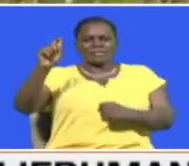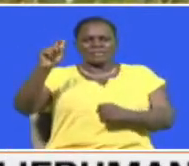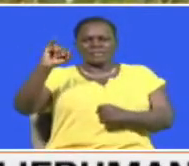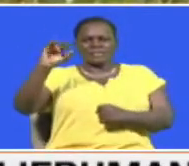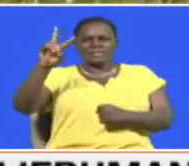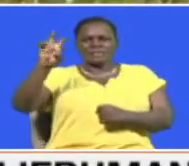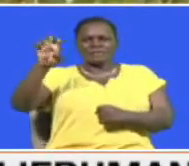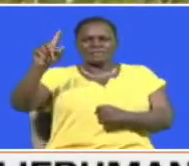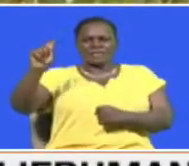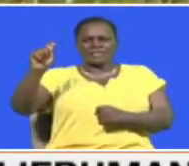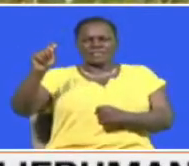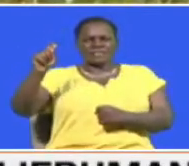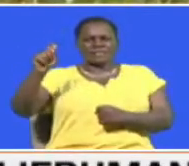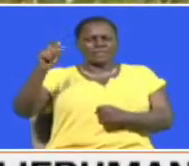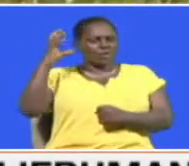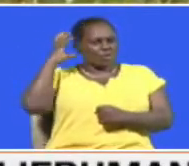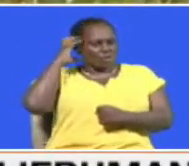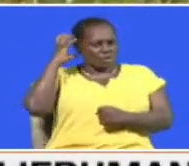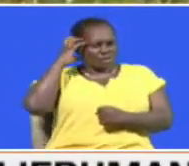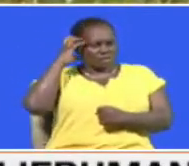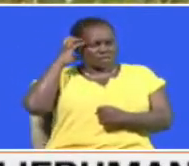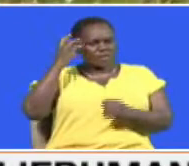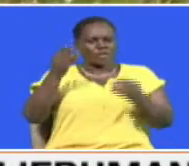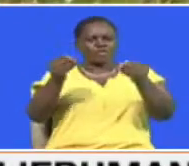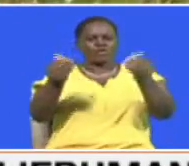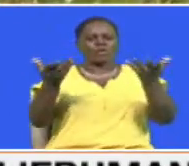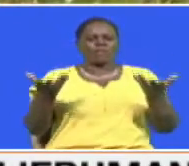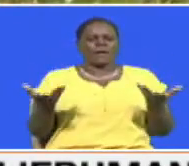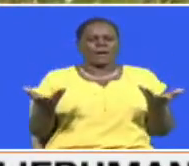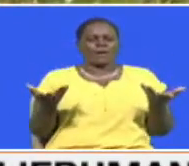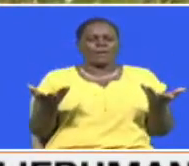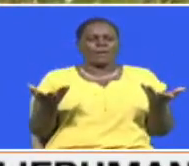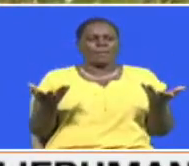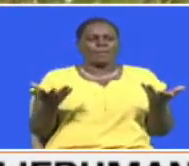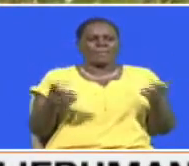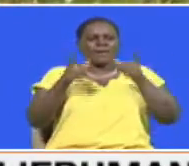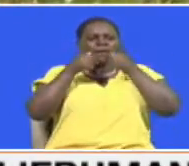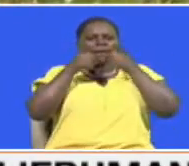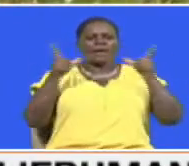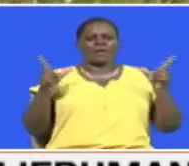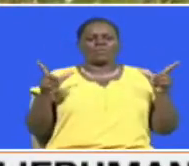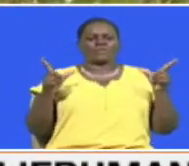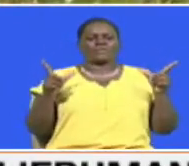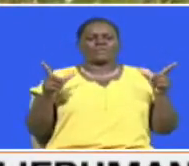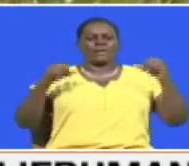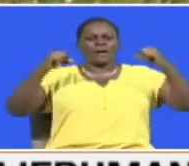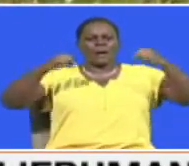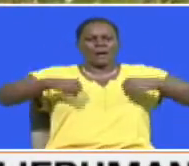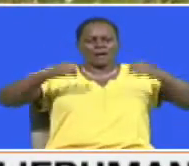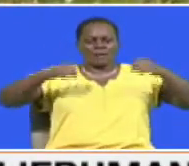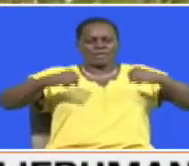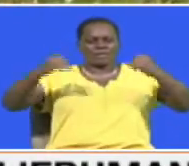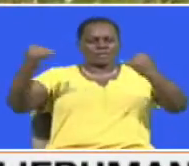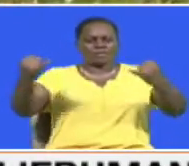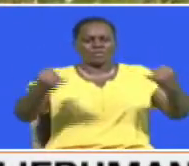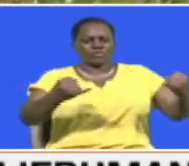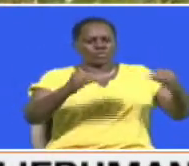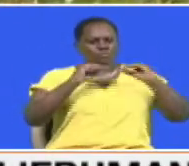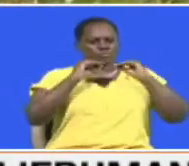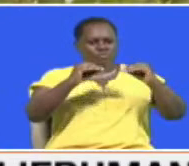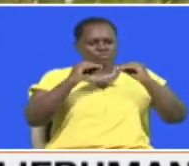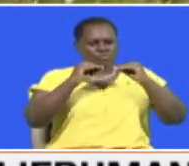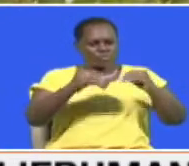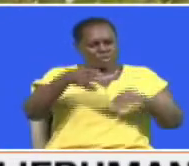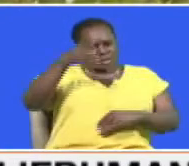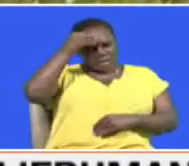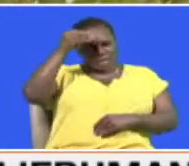institutions. To bridge the gap in language, we agreed to introduce teaching and